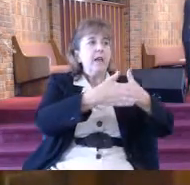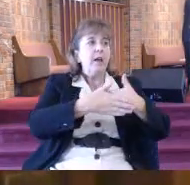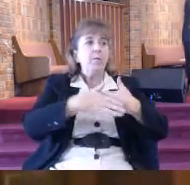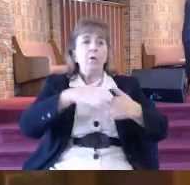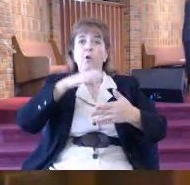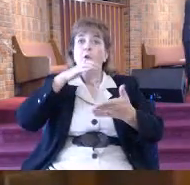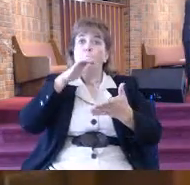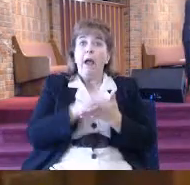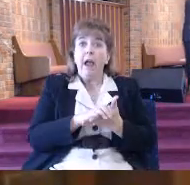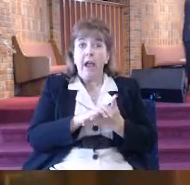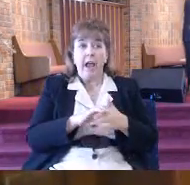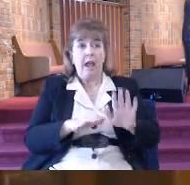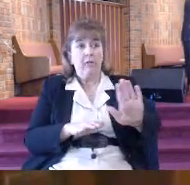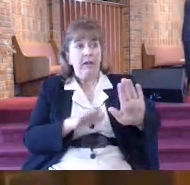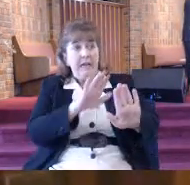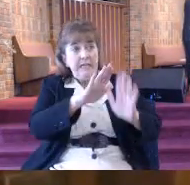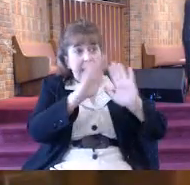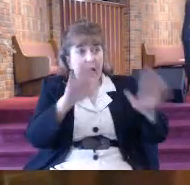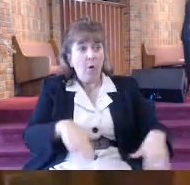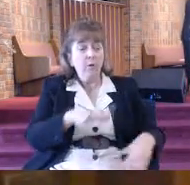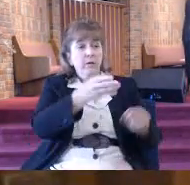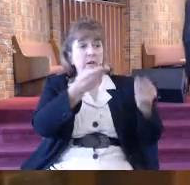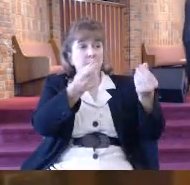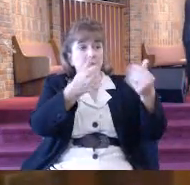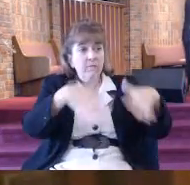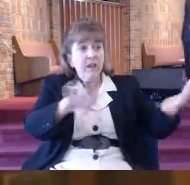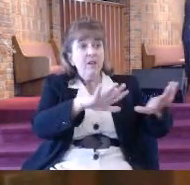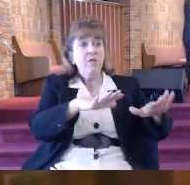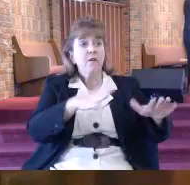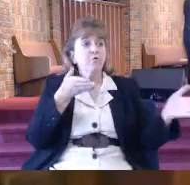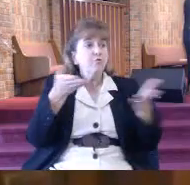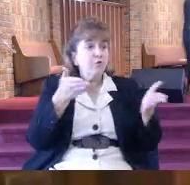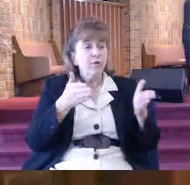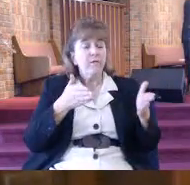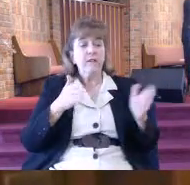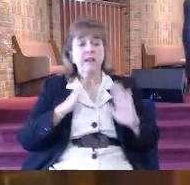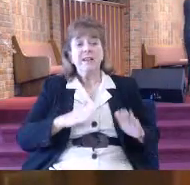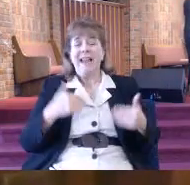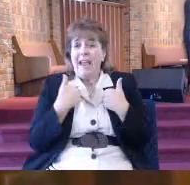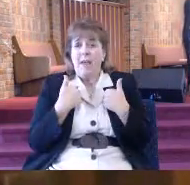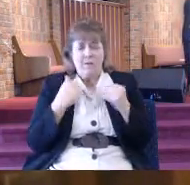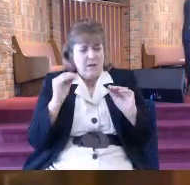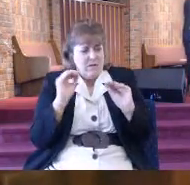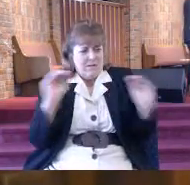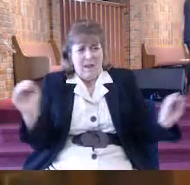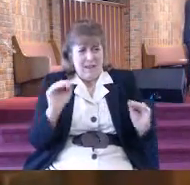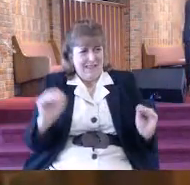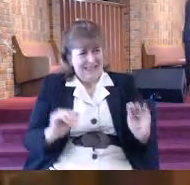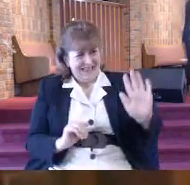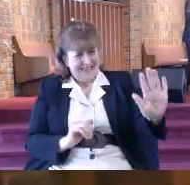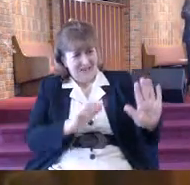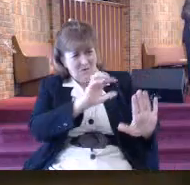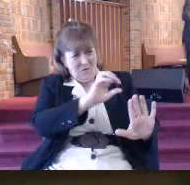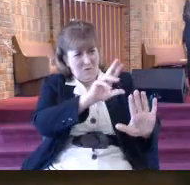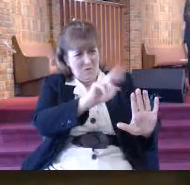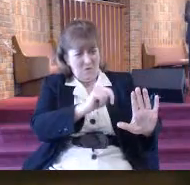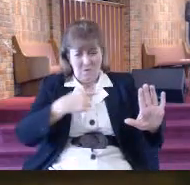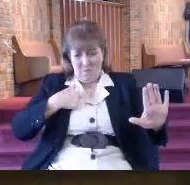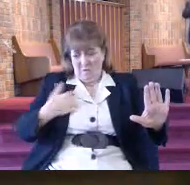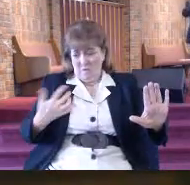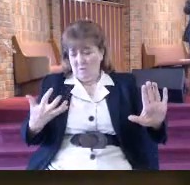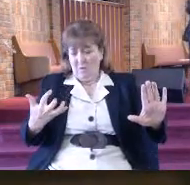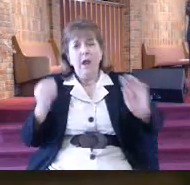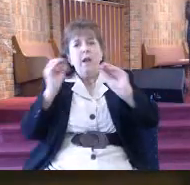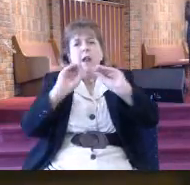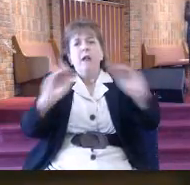don't just covet his house, his field, his servants, his animals. There's nothing that belongs to your neighbor that you should covet, that